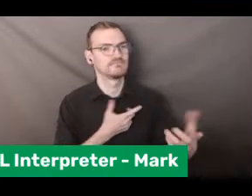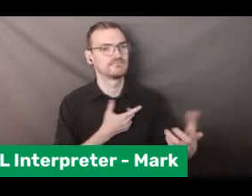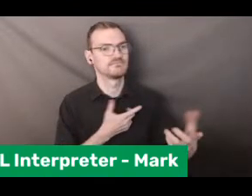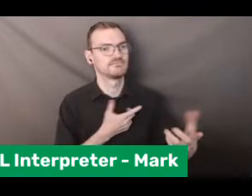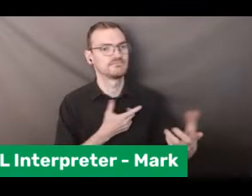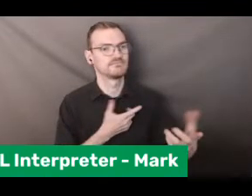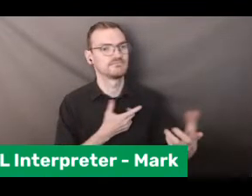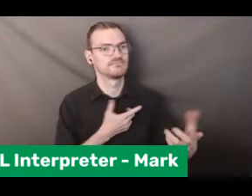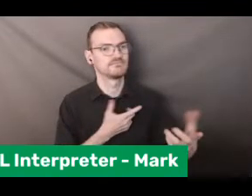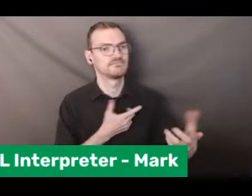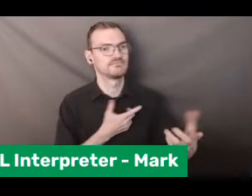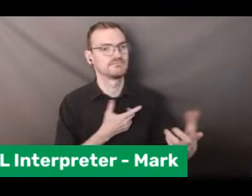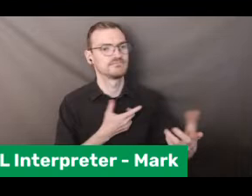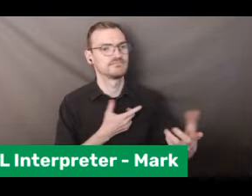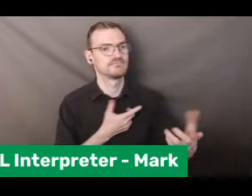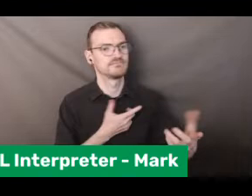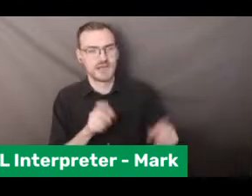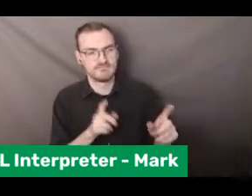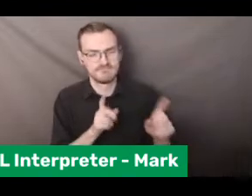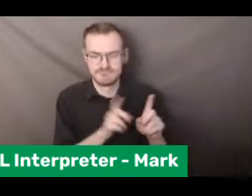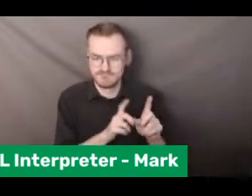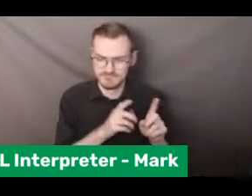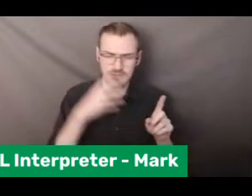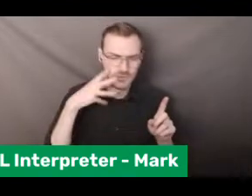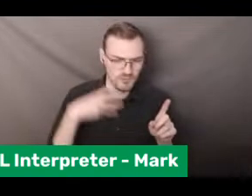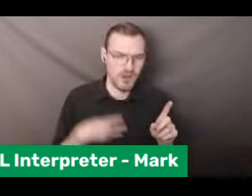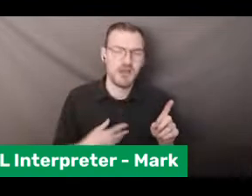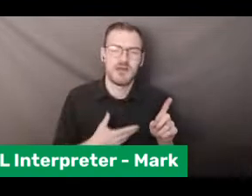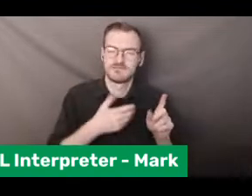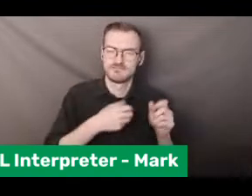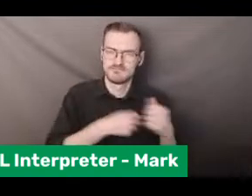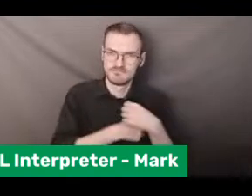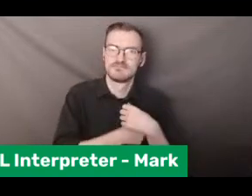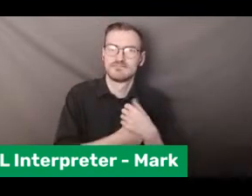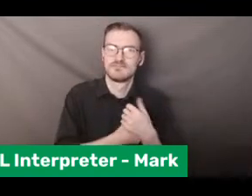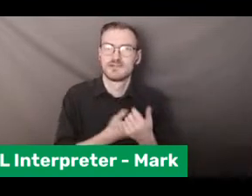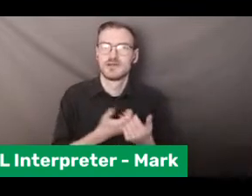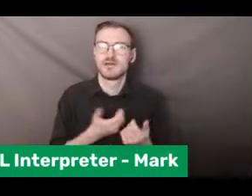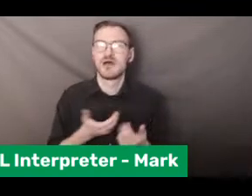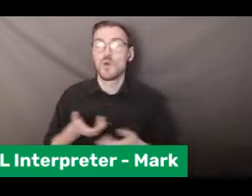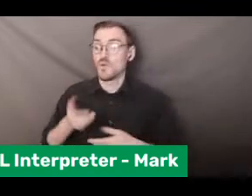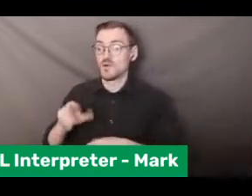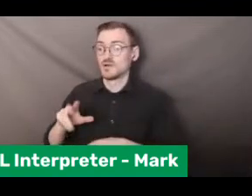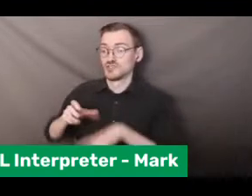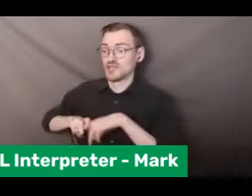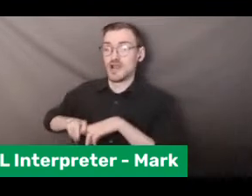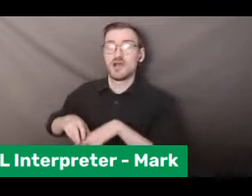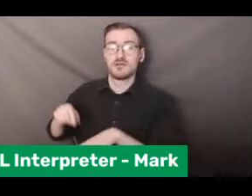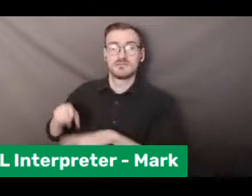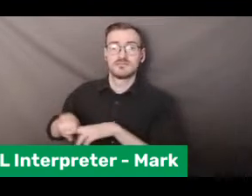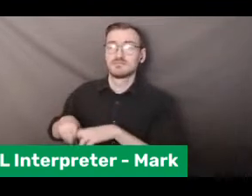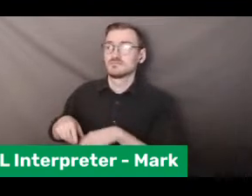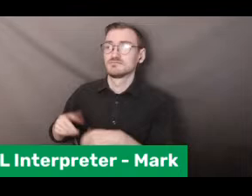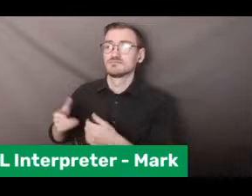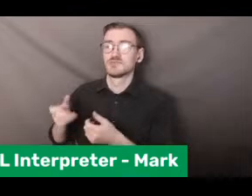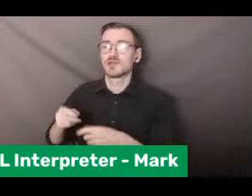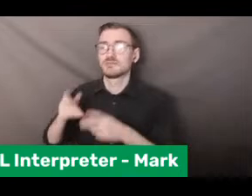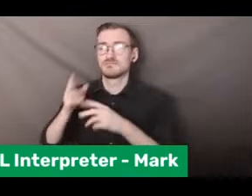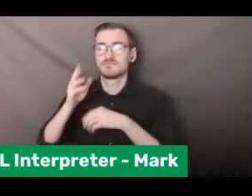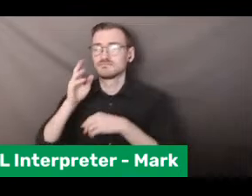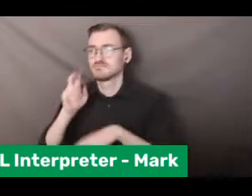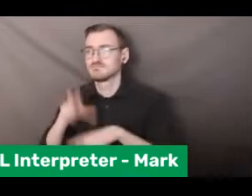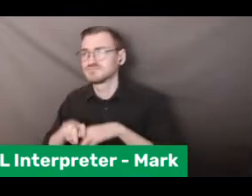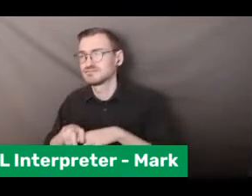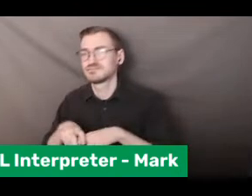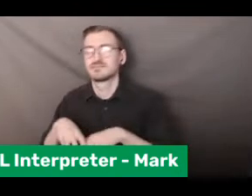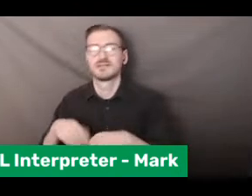for a chair to be joyous in. As the young bloods would say, a speaker to turn up with, right? Those are the